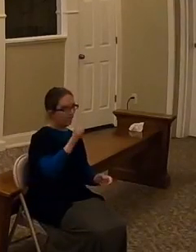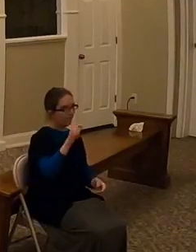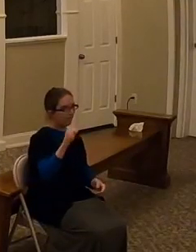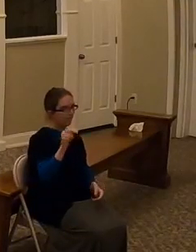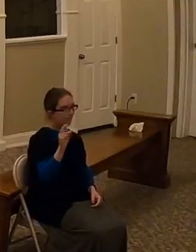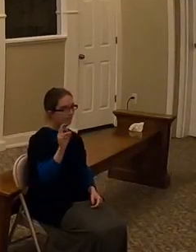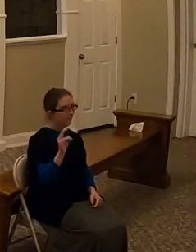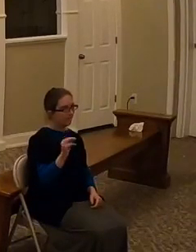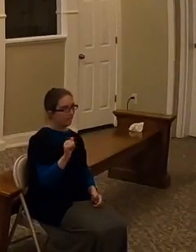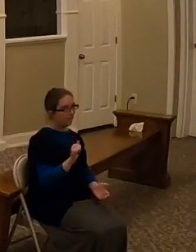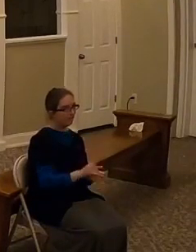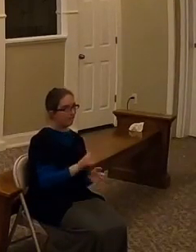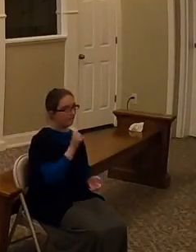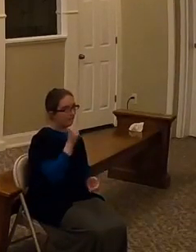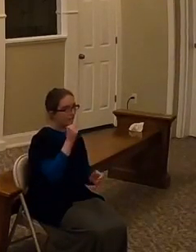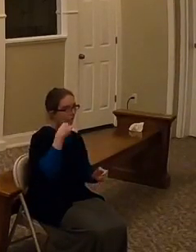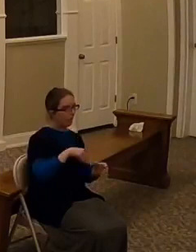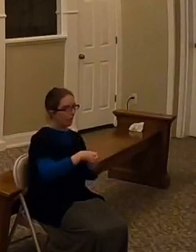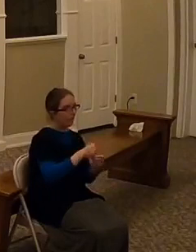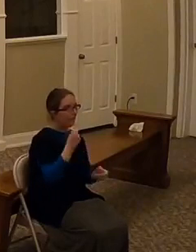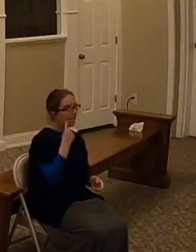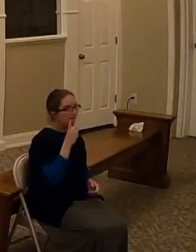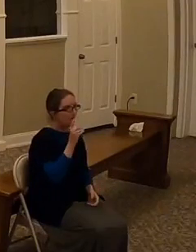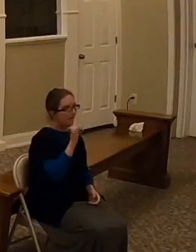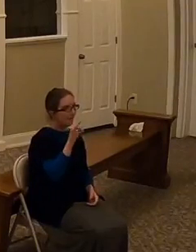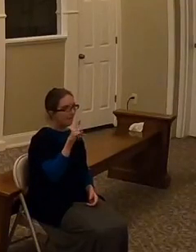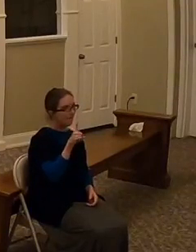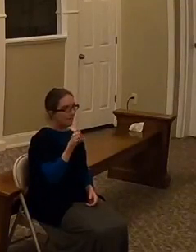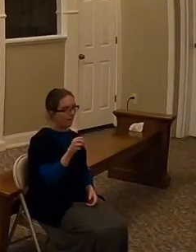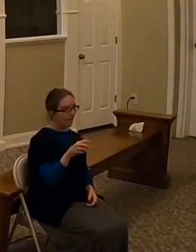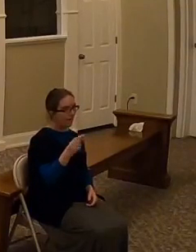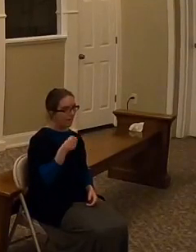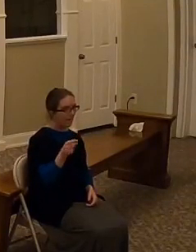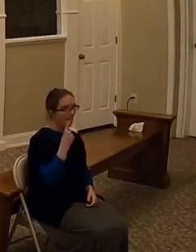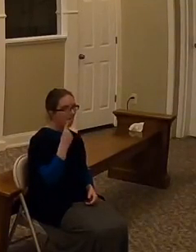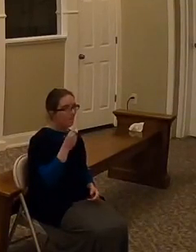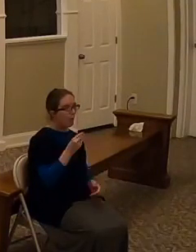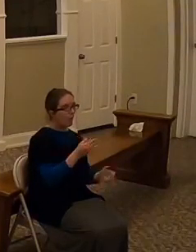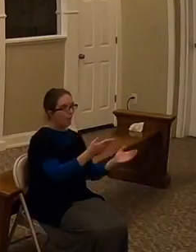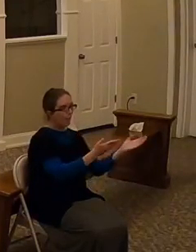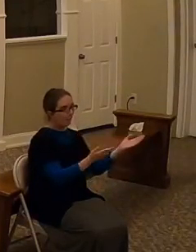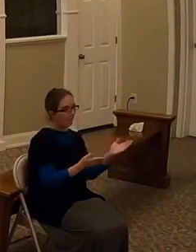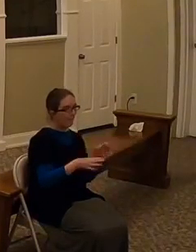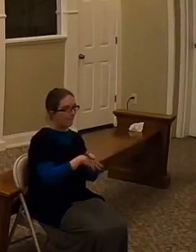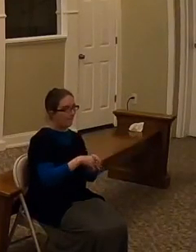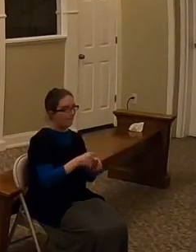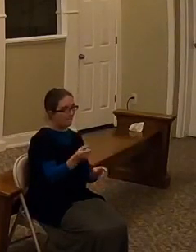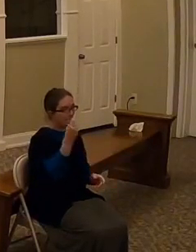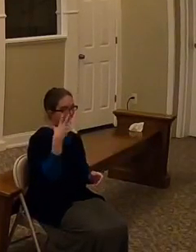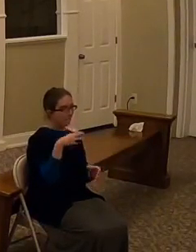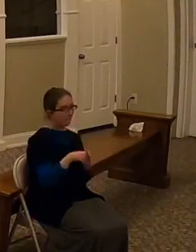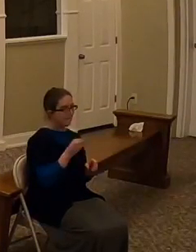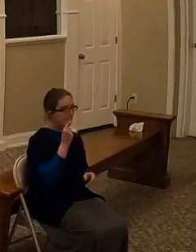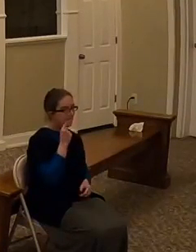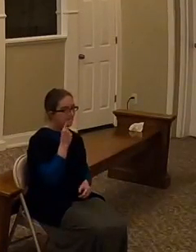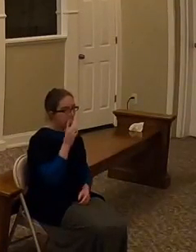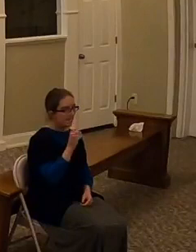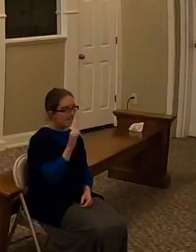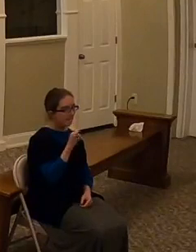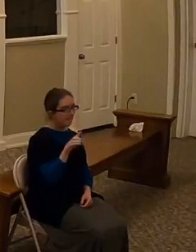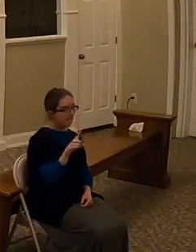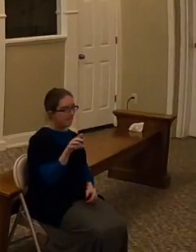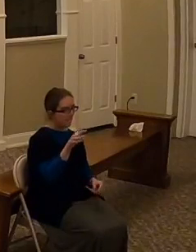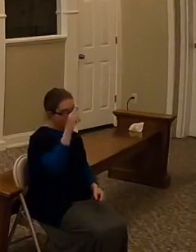he said that not that which goeth into the mouth defiles the man, but that which cometh out of the mouth, that defileth the man.